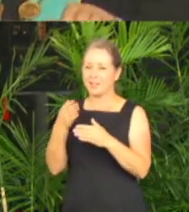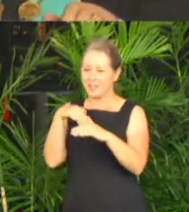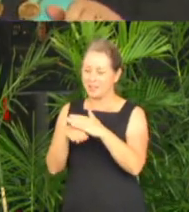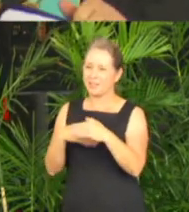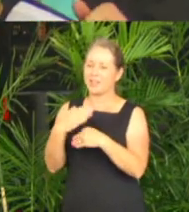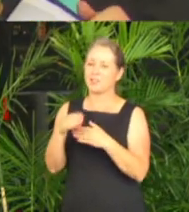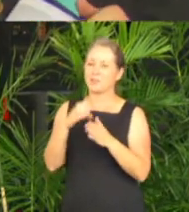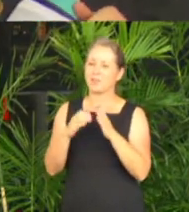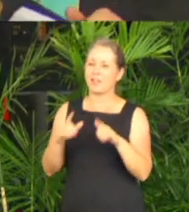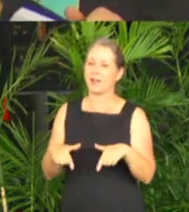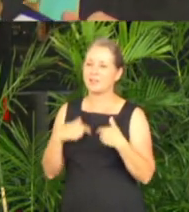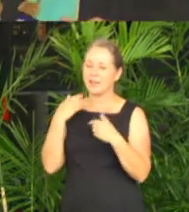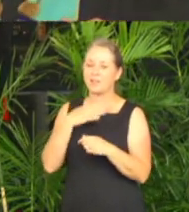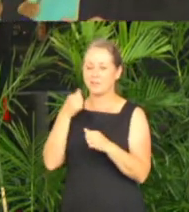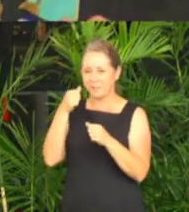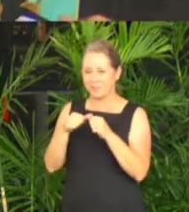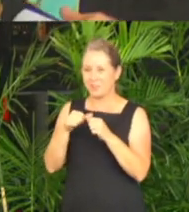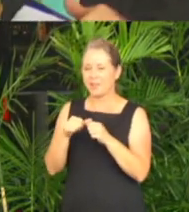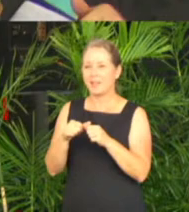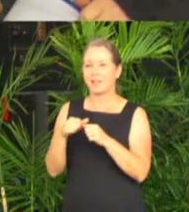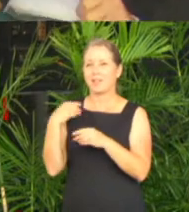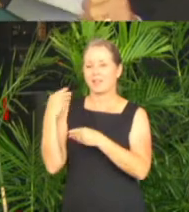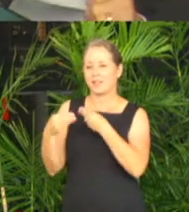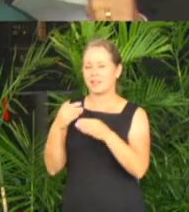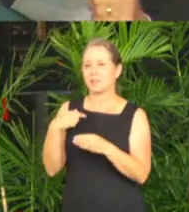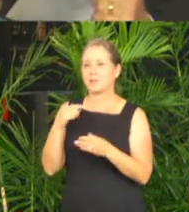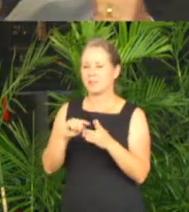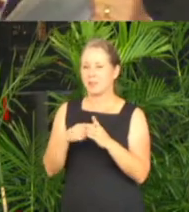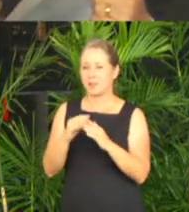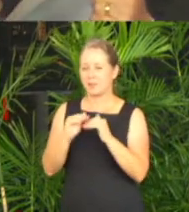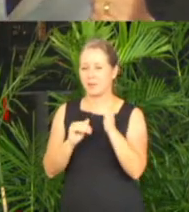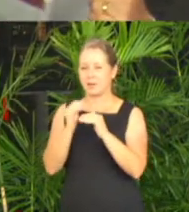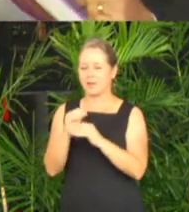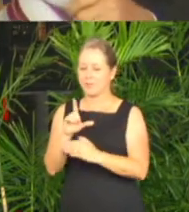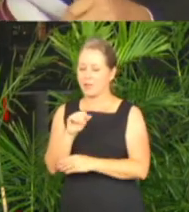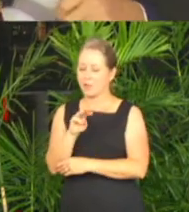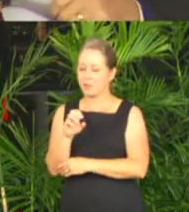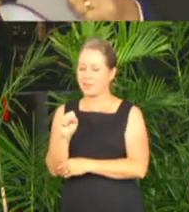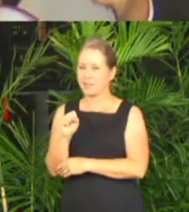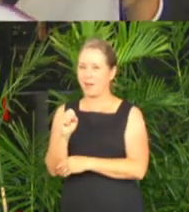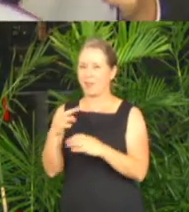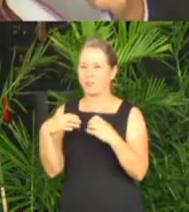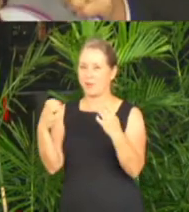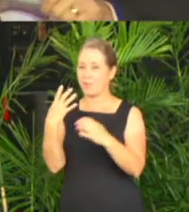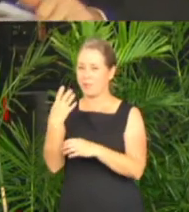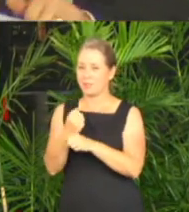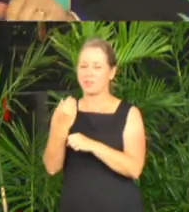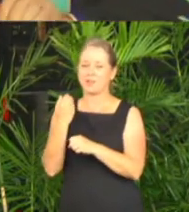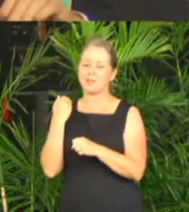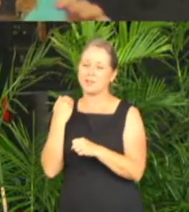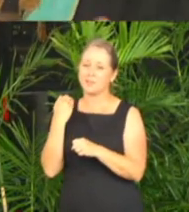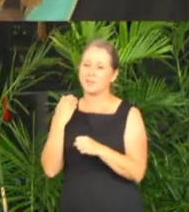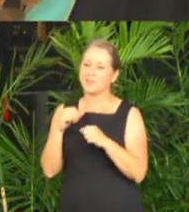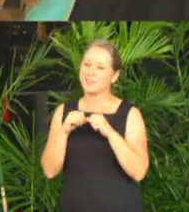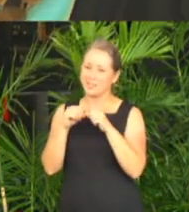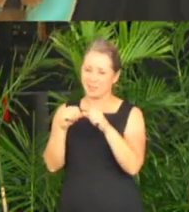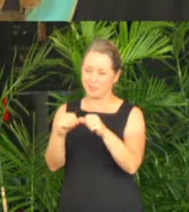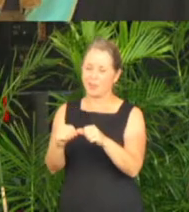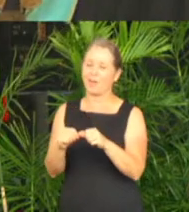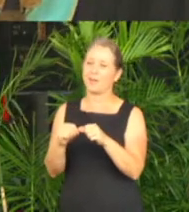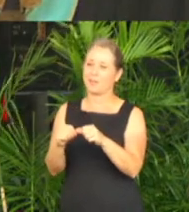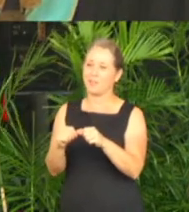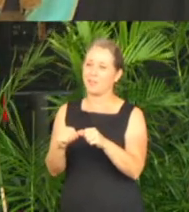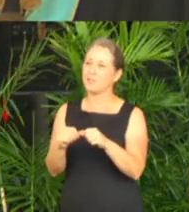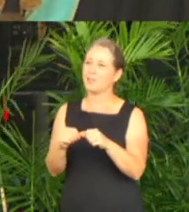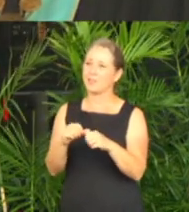lives, please keep in mind that the legacy we started constructing in the Lewis Auditorium 4 years ago continues on for